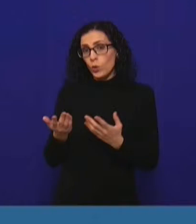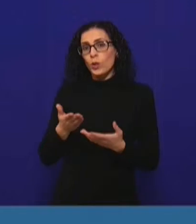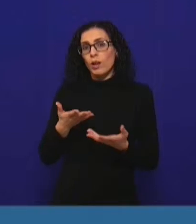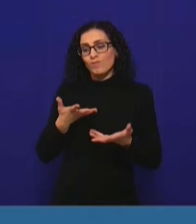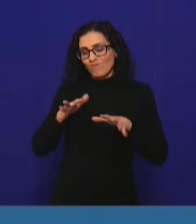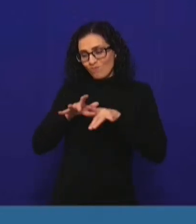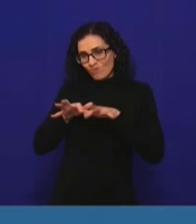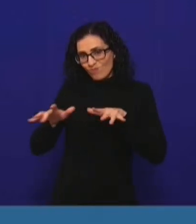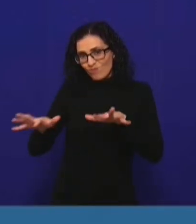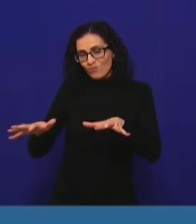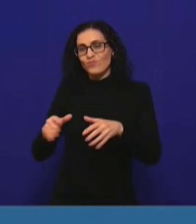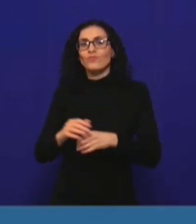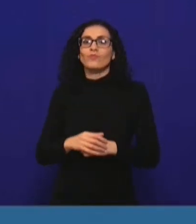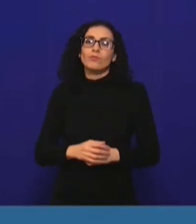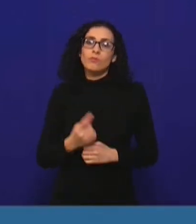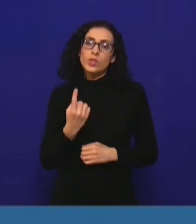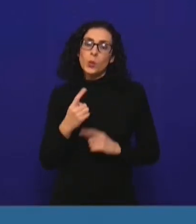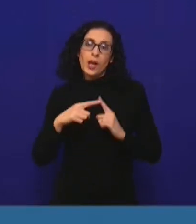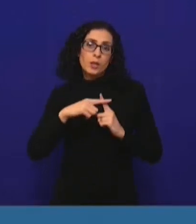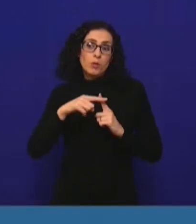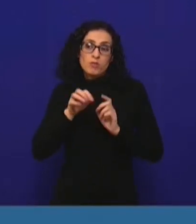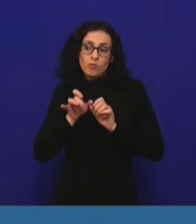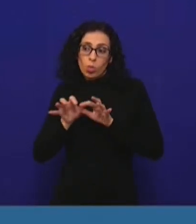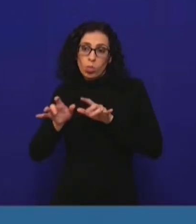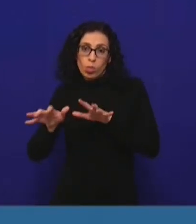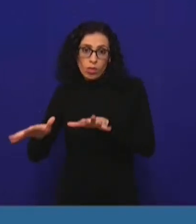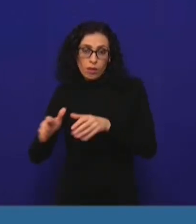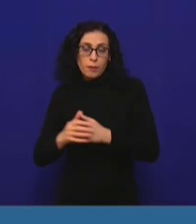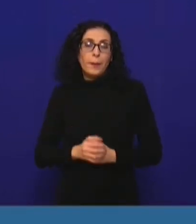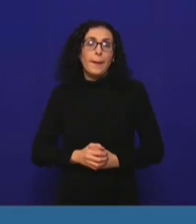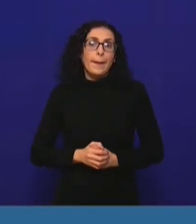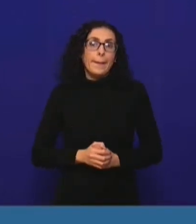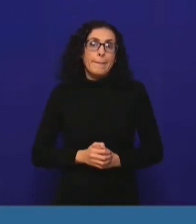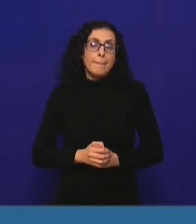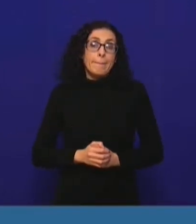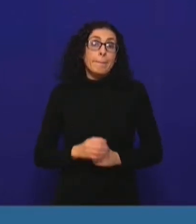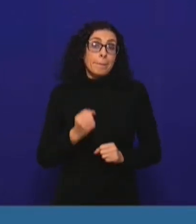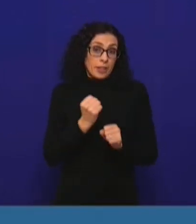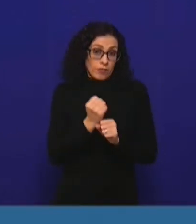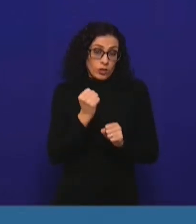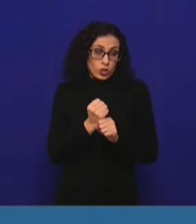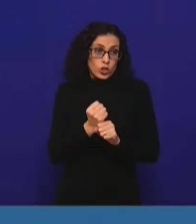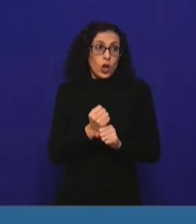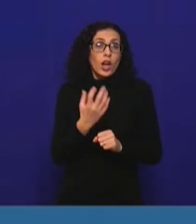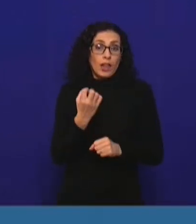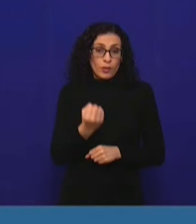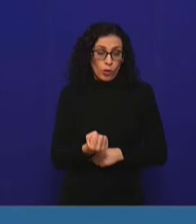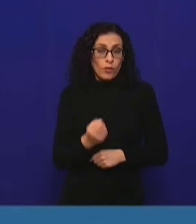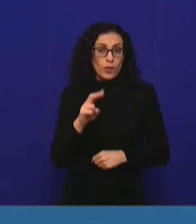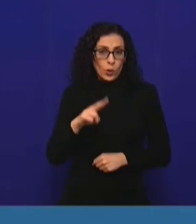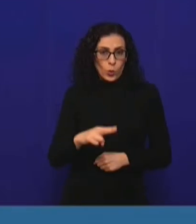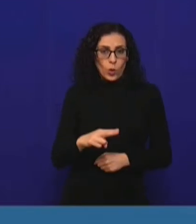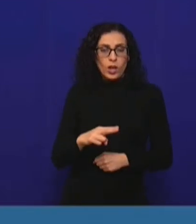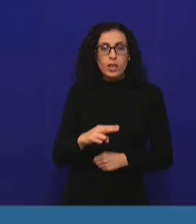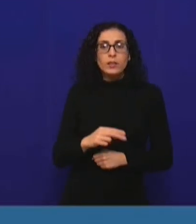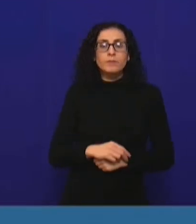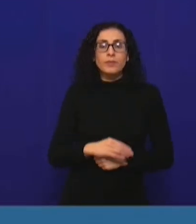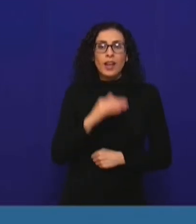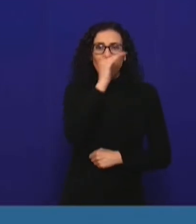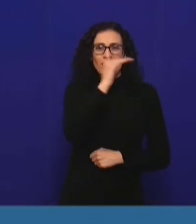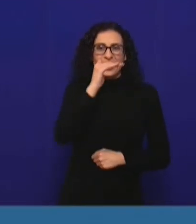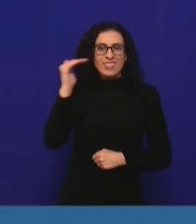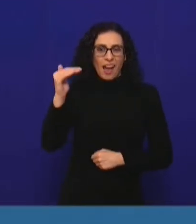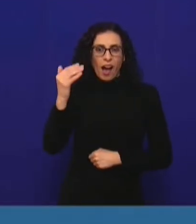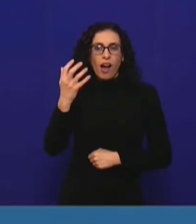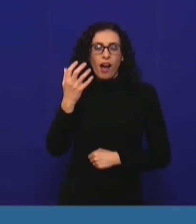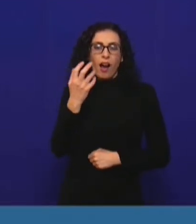allura hemmhekk ikollok persuna li huwa infettiv u jgħaddiha lil ħaddieħor. Workplaces ukoll qed ikollna każijiet, institutions dawn